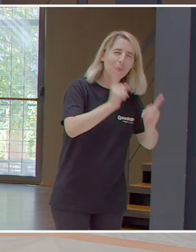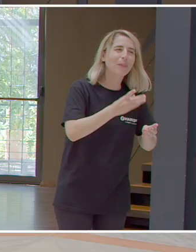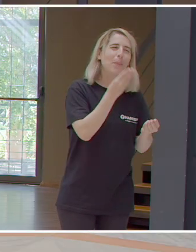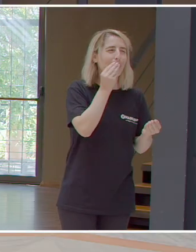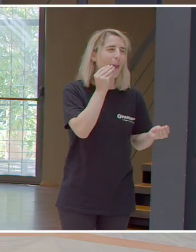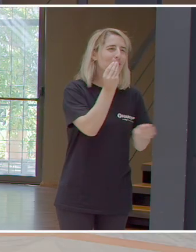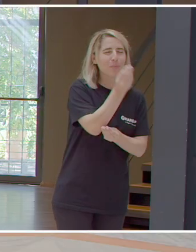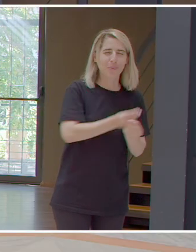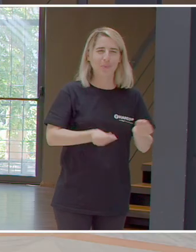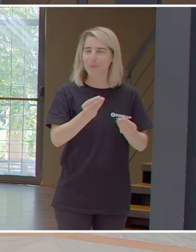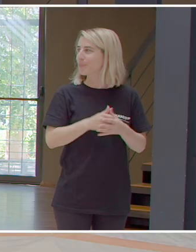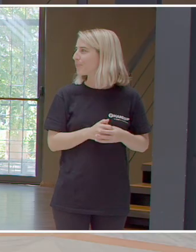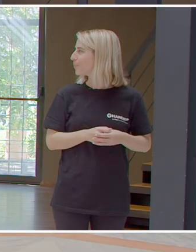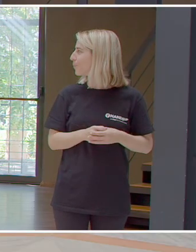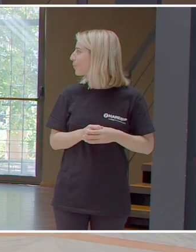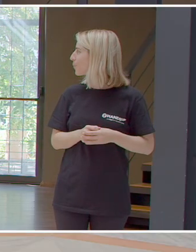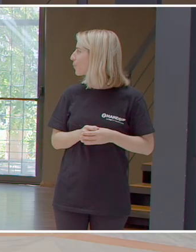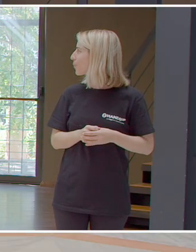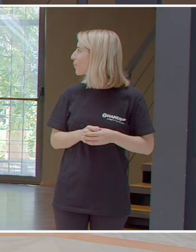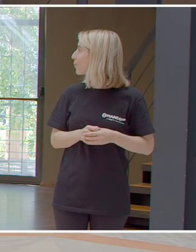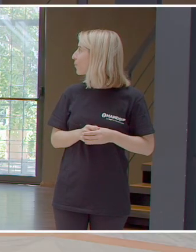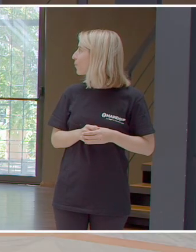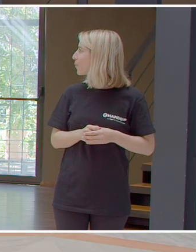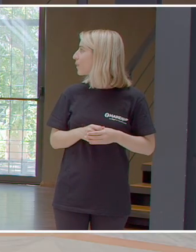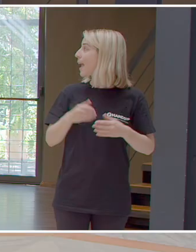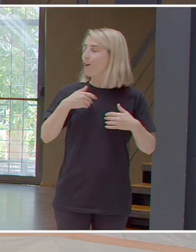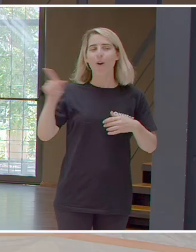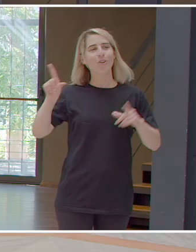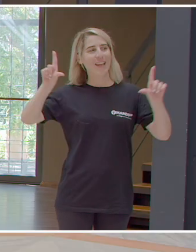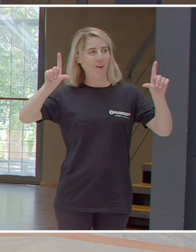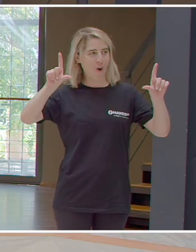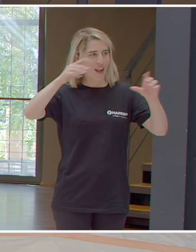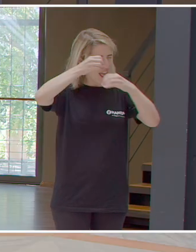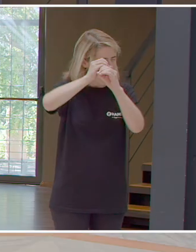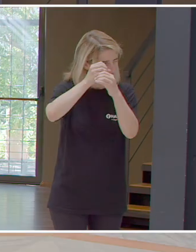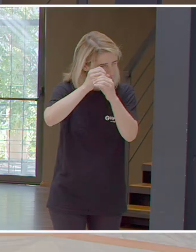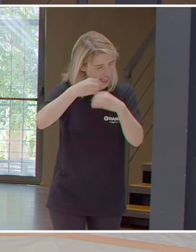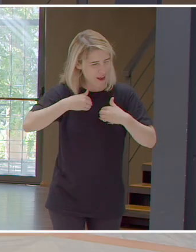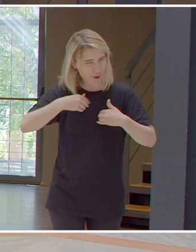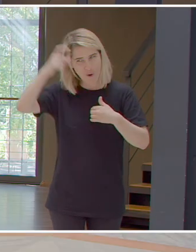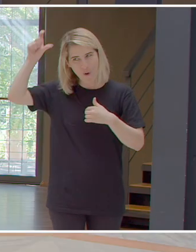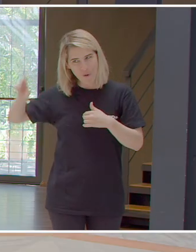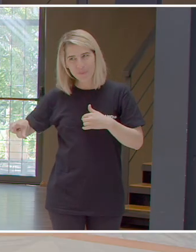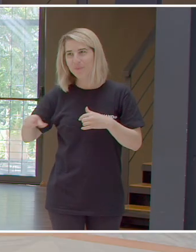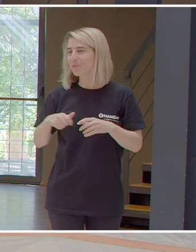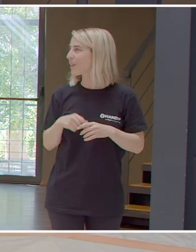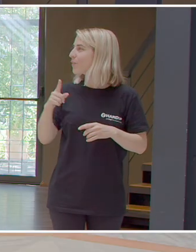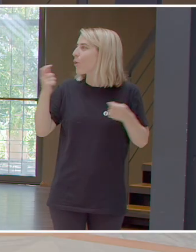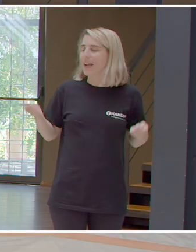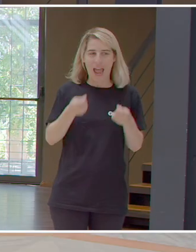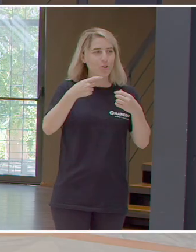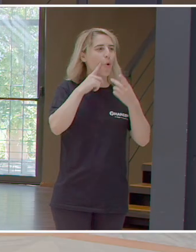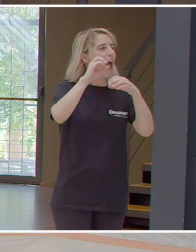in a microscope, yet we have been digitalized in pathology, so I'm looking at a screen now, but this is what we do in the